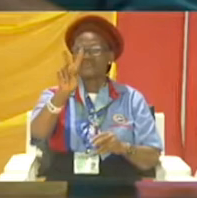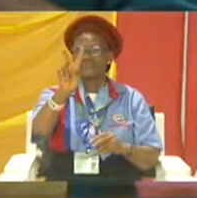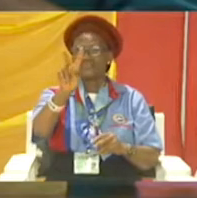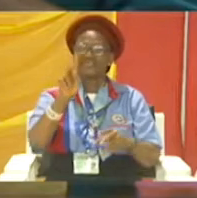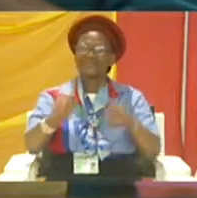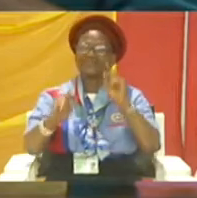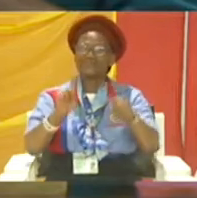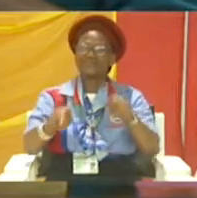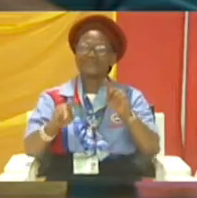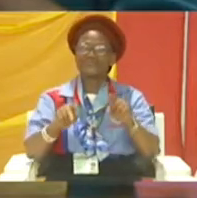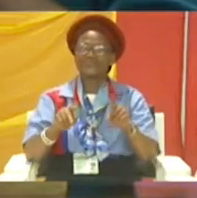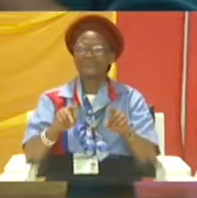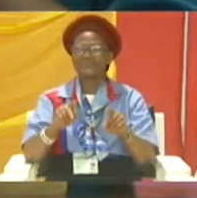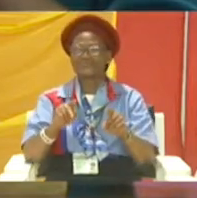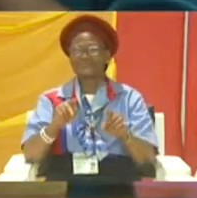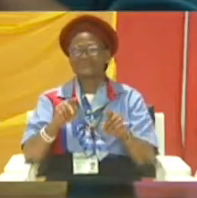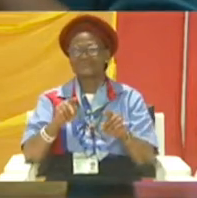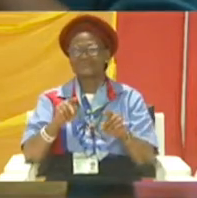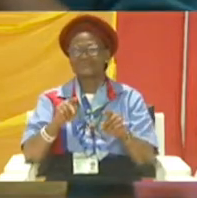people